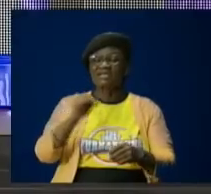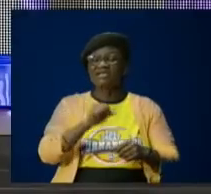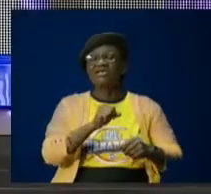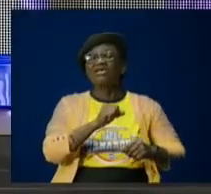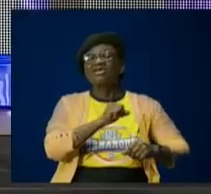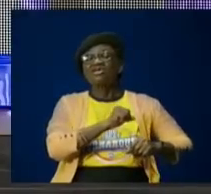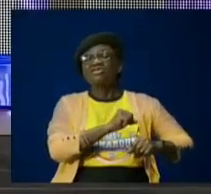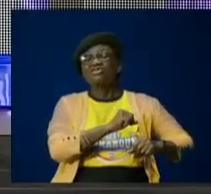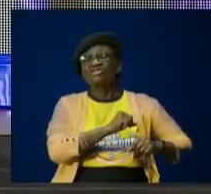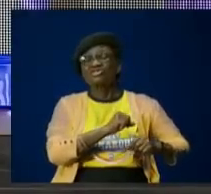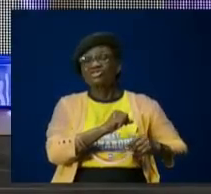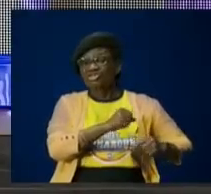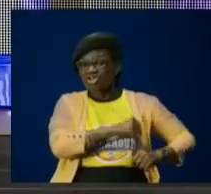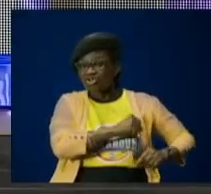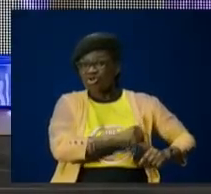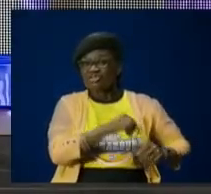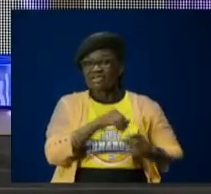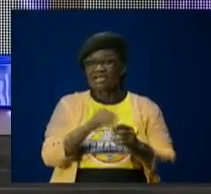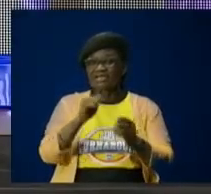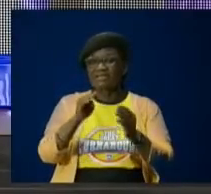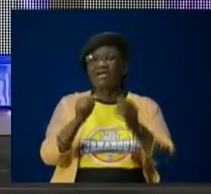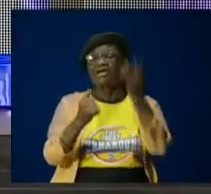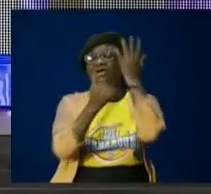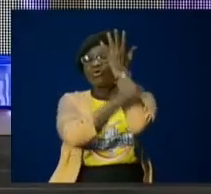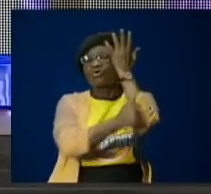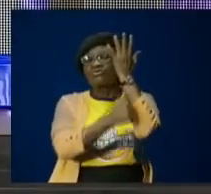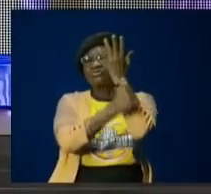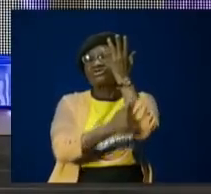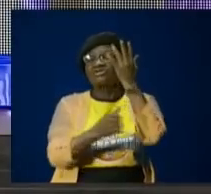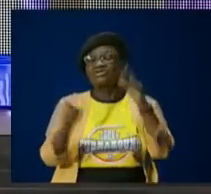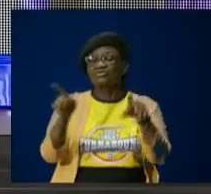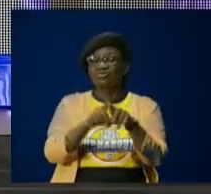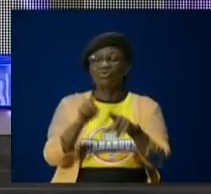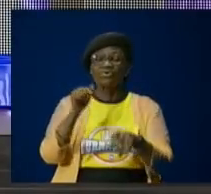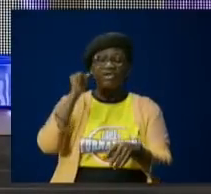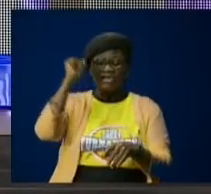country. And so his testimony cannot be